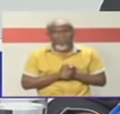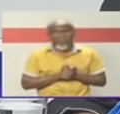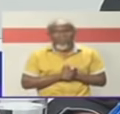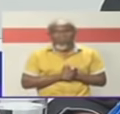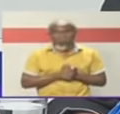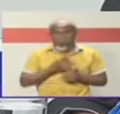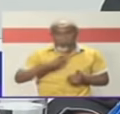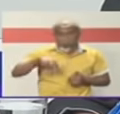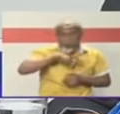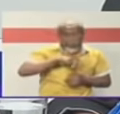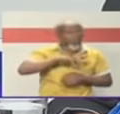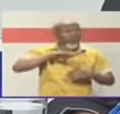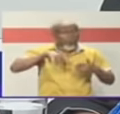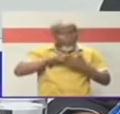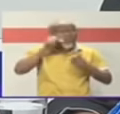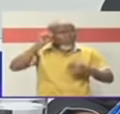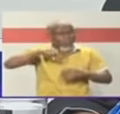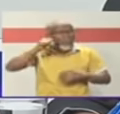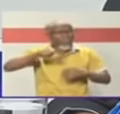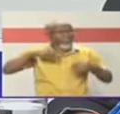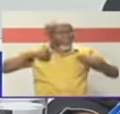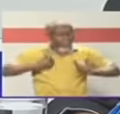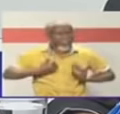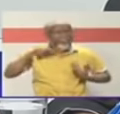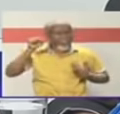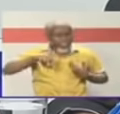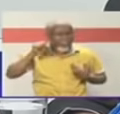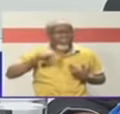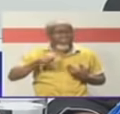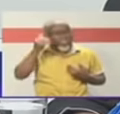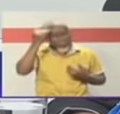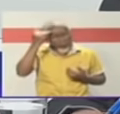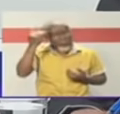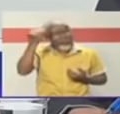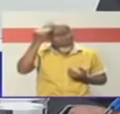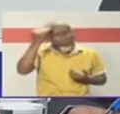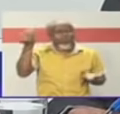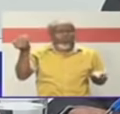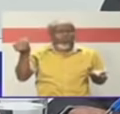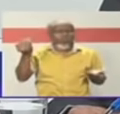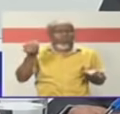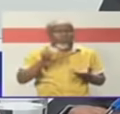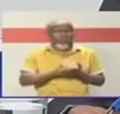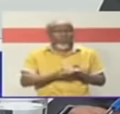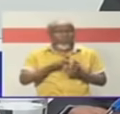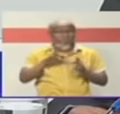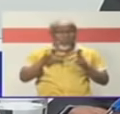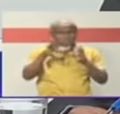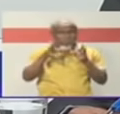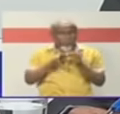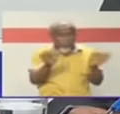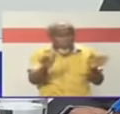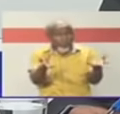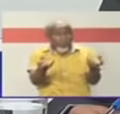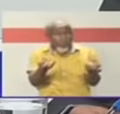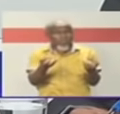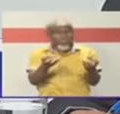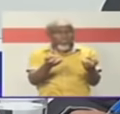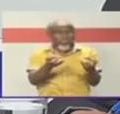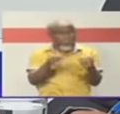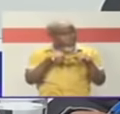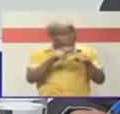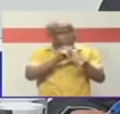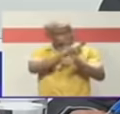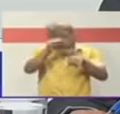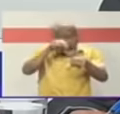We are all tired. And I know the population is tired. I know the population wants to get back to what we do best,